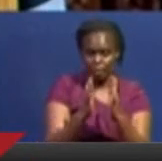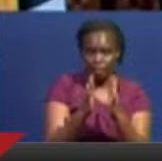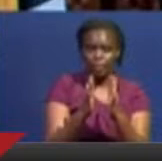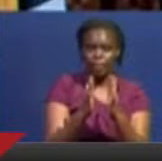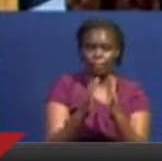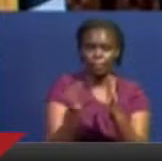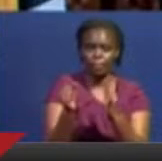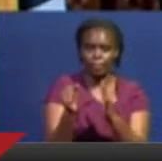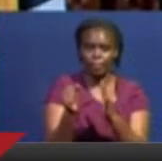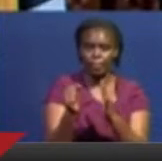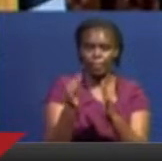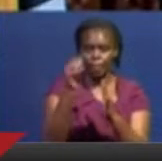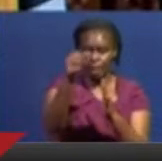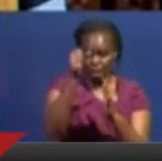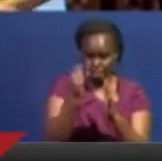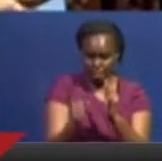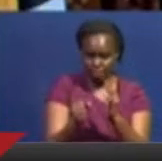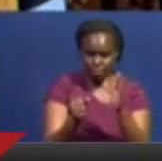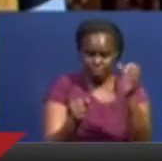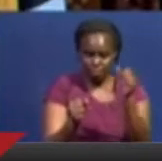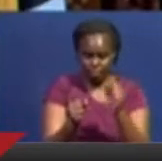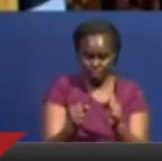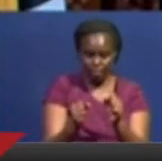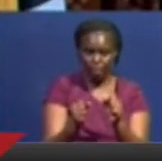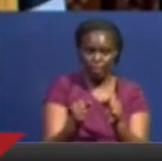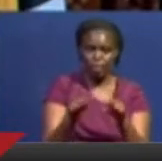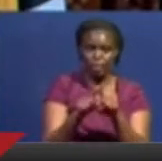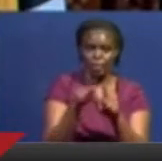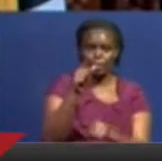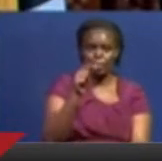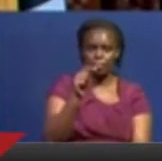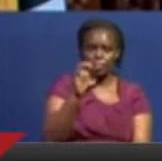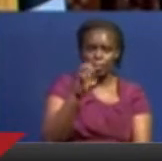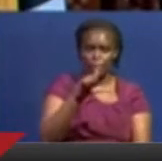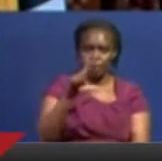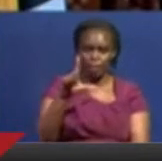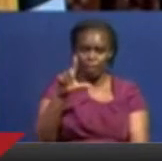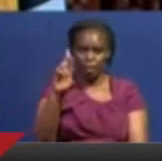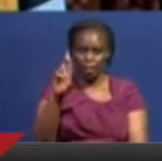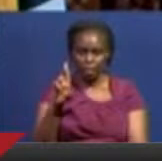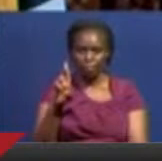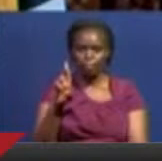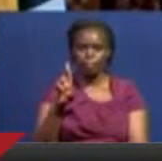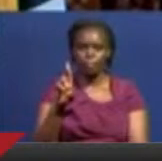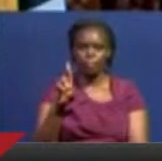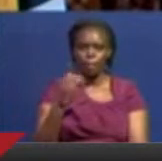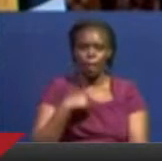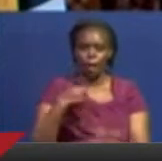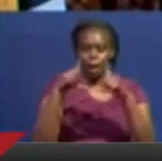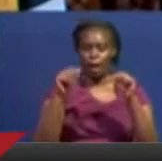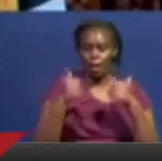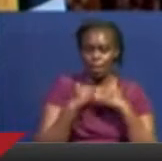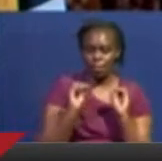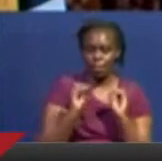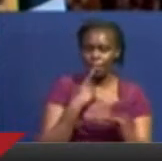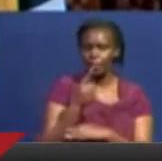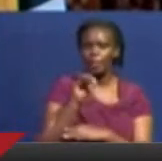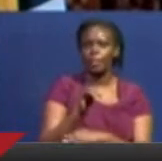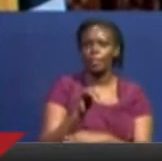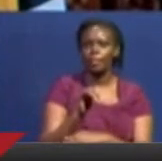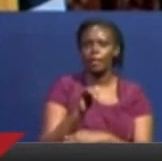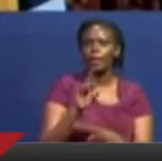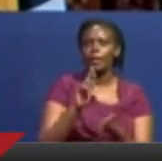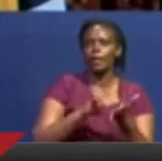minority leader nominate one person each to act as tellers. Then with those who don't have cards, I said,